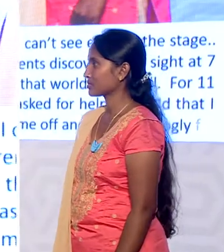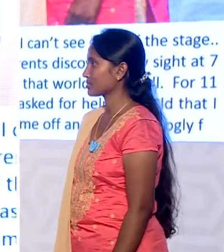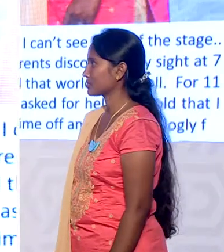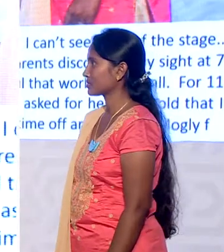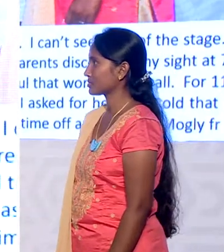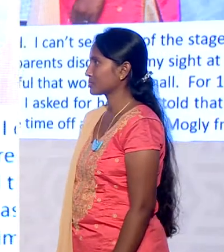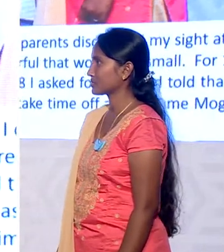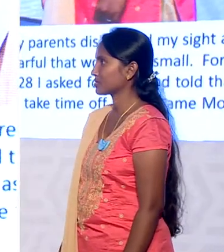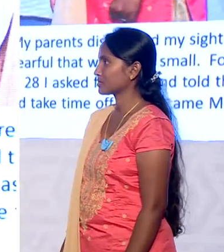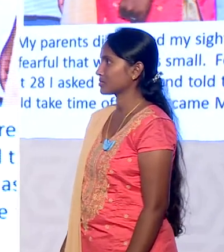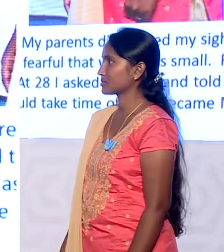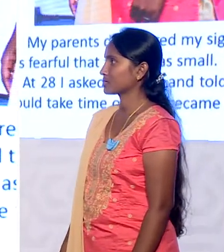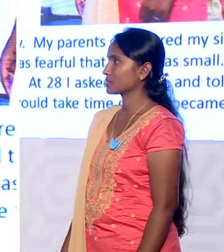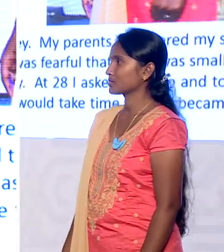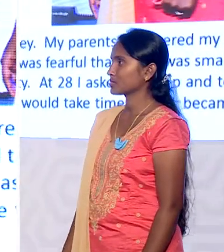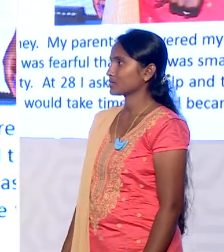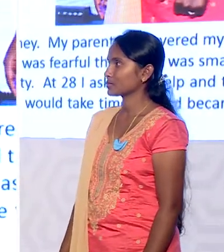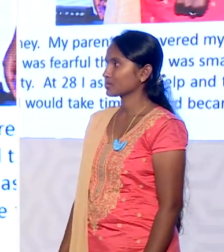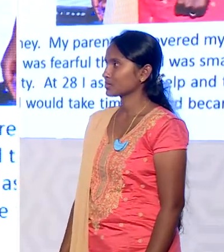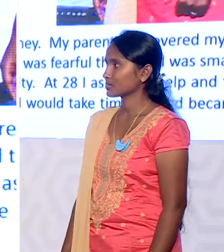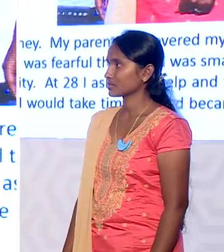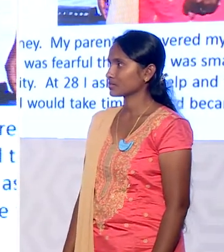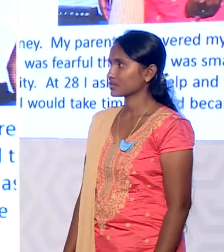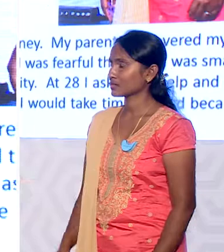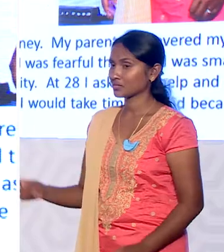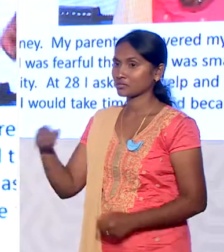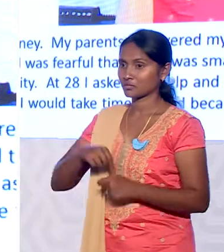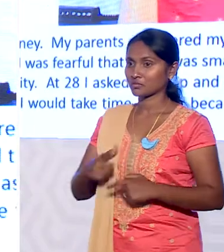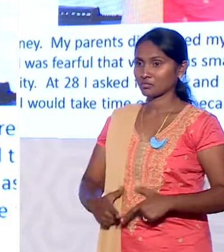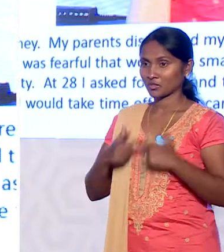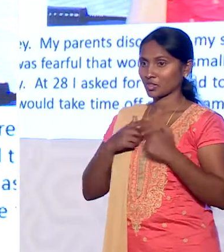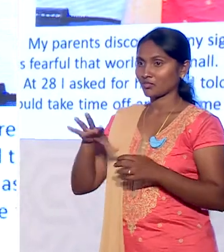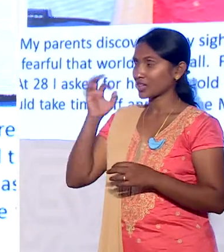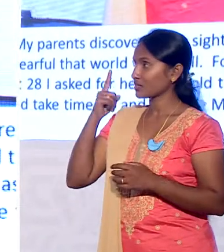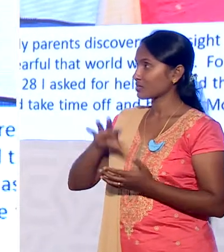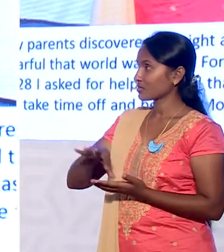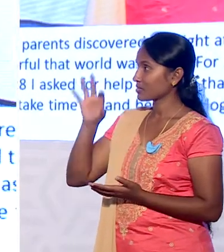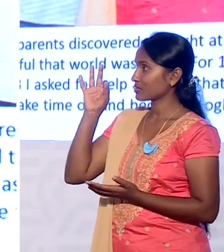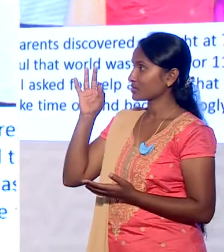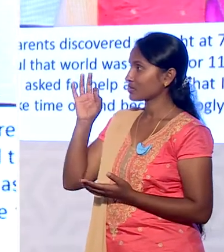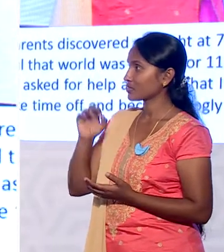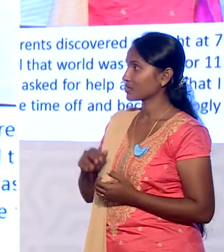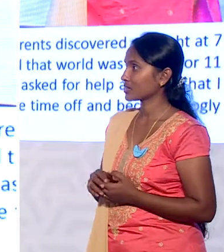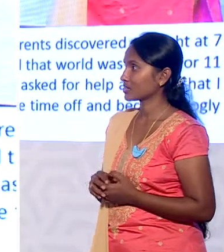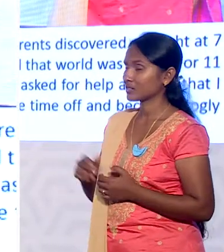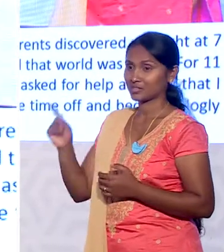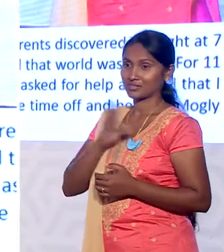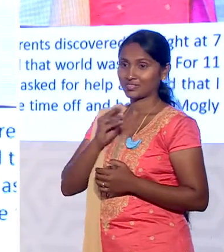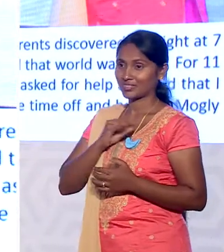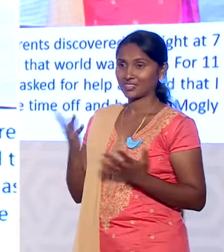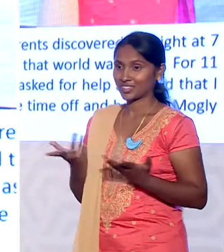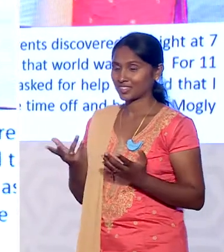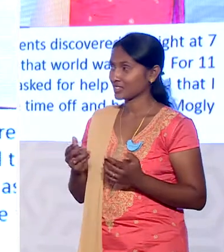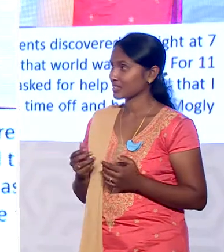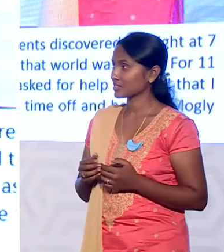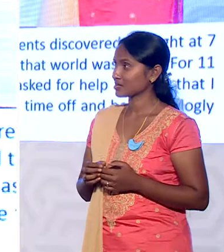because it was the time I was the most frightened in my life. Why are we frightened to be who we are? And I'm more frightened now standing in front of